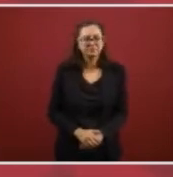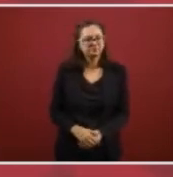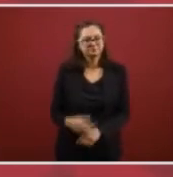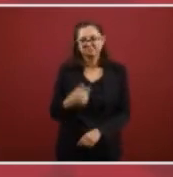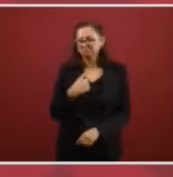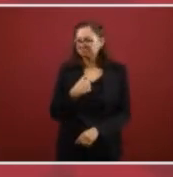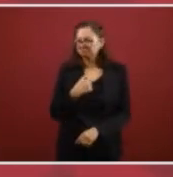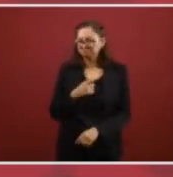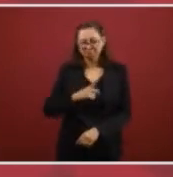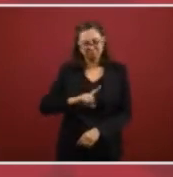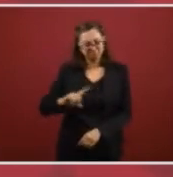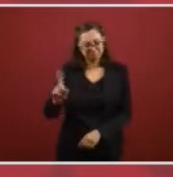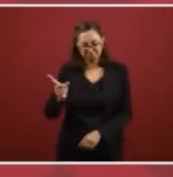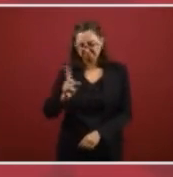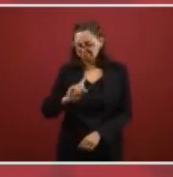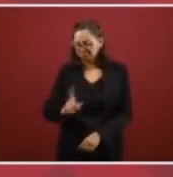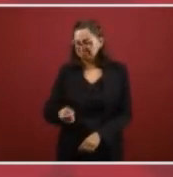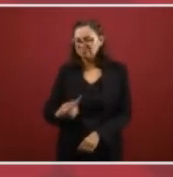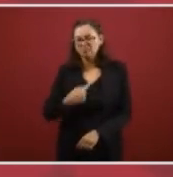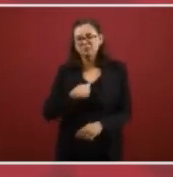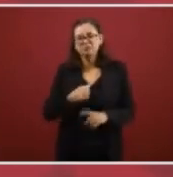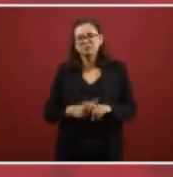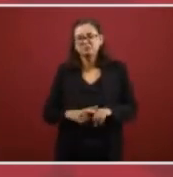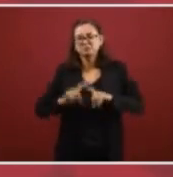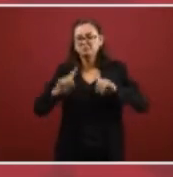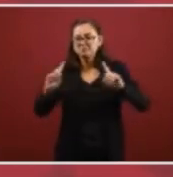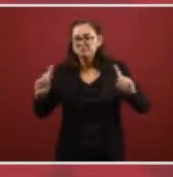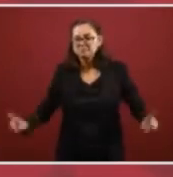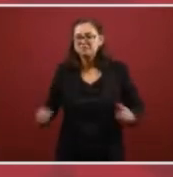No. No. Dialogue.